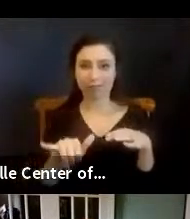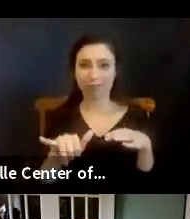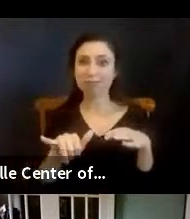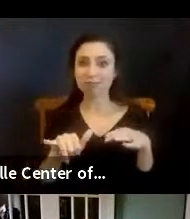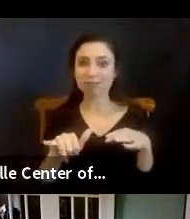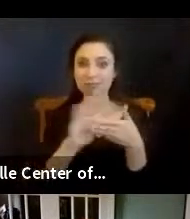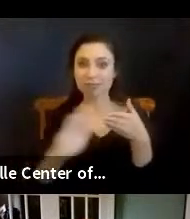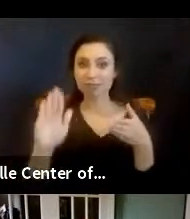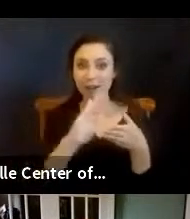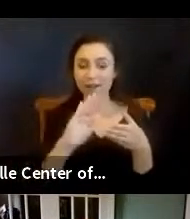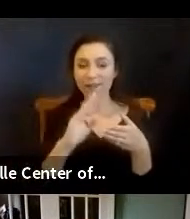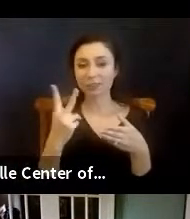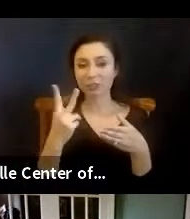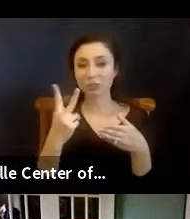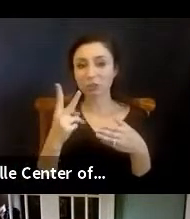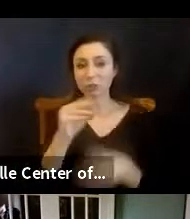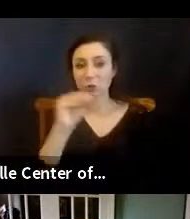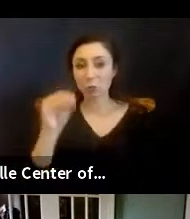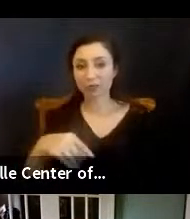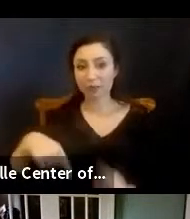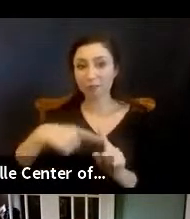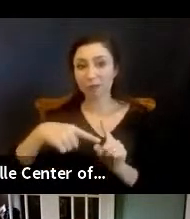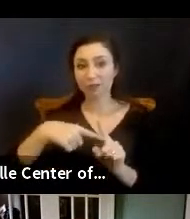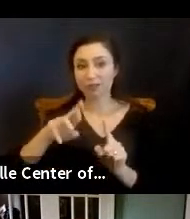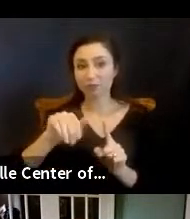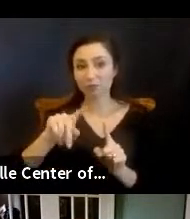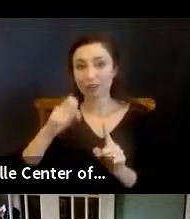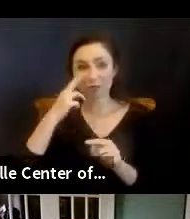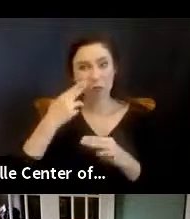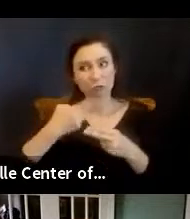rate in a very short period of time.